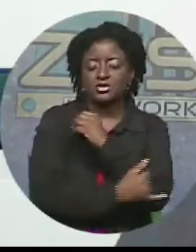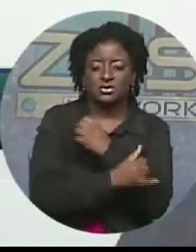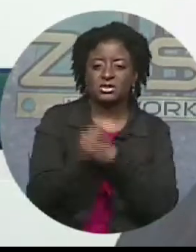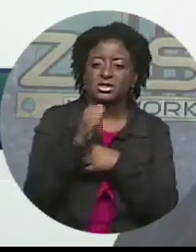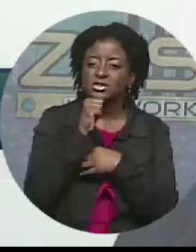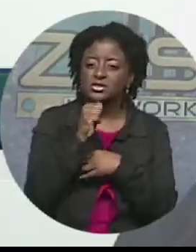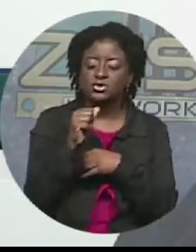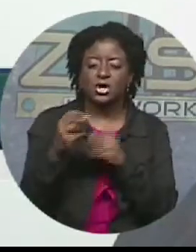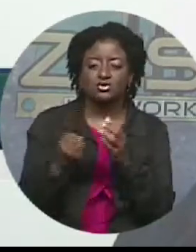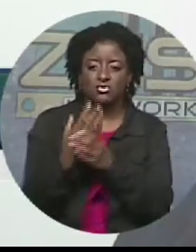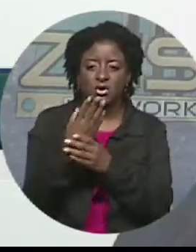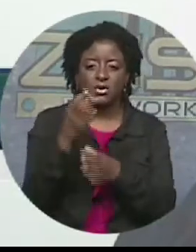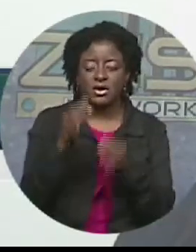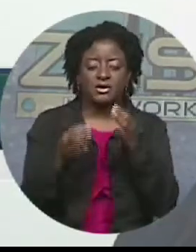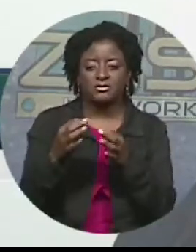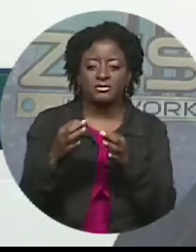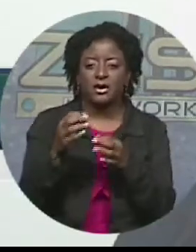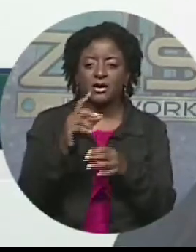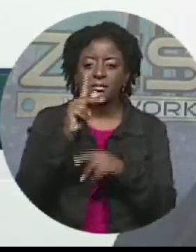money, they will